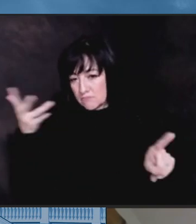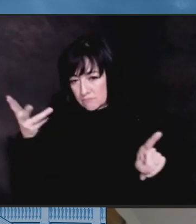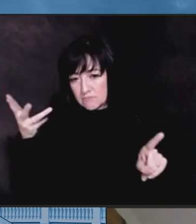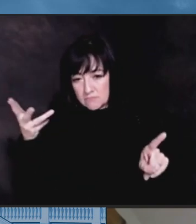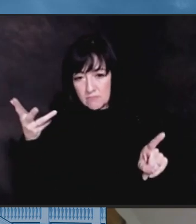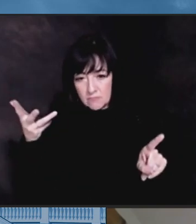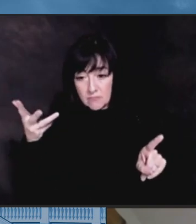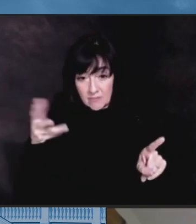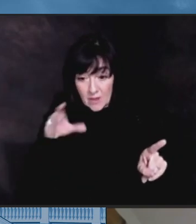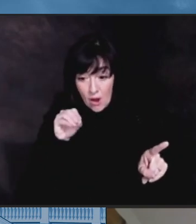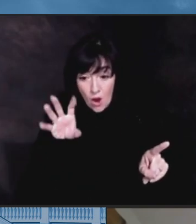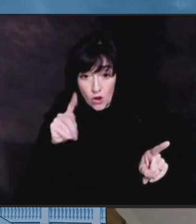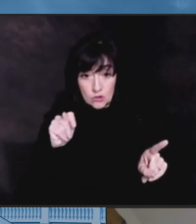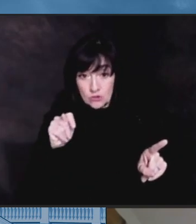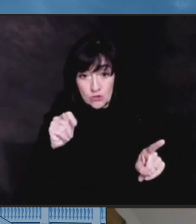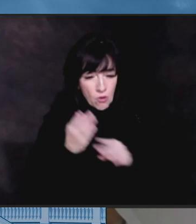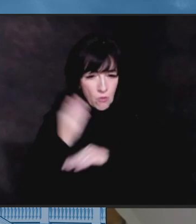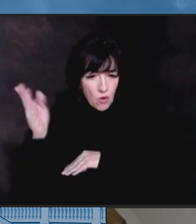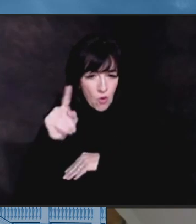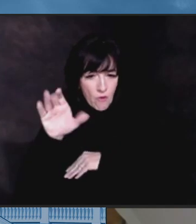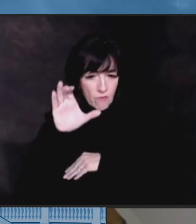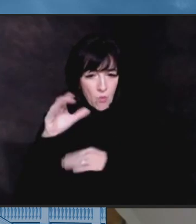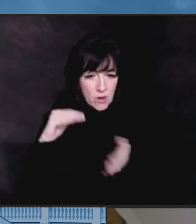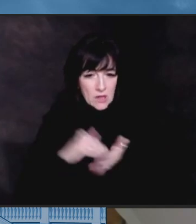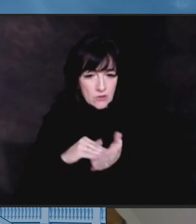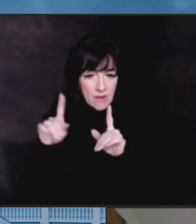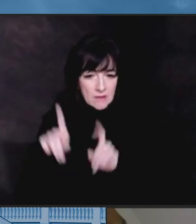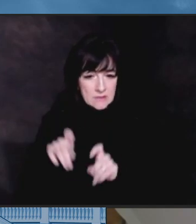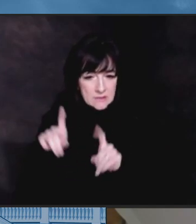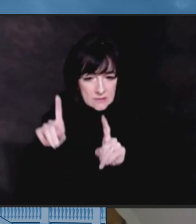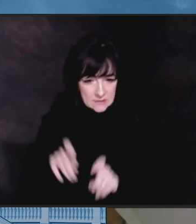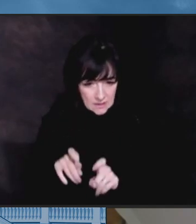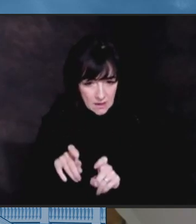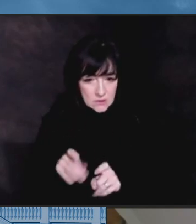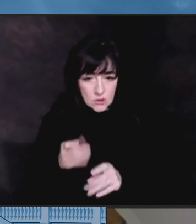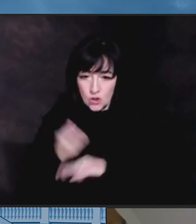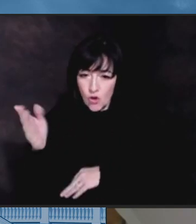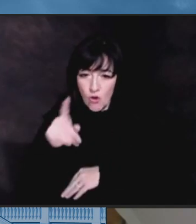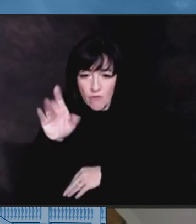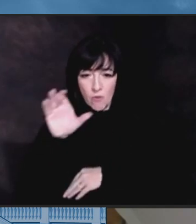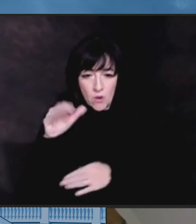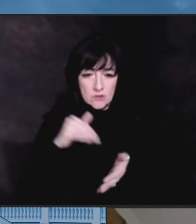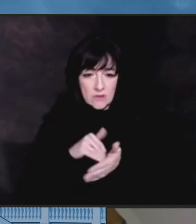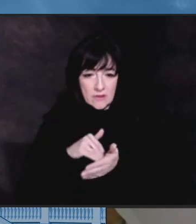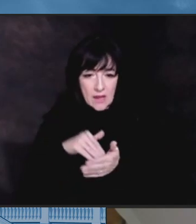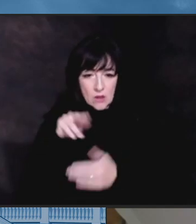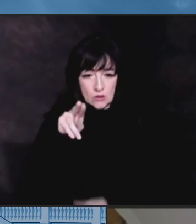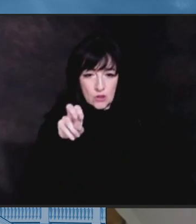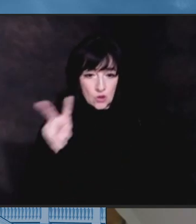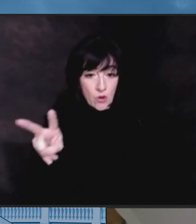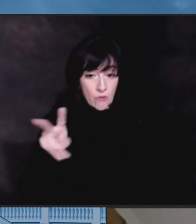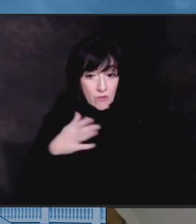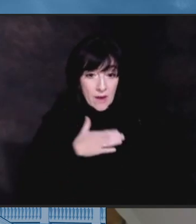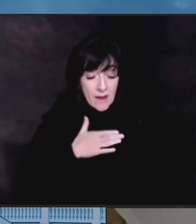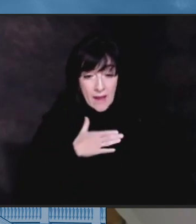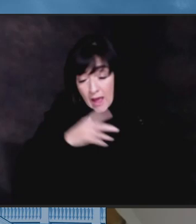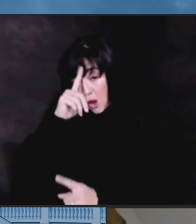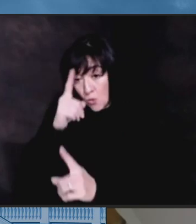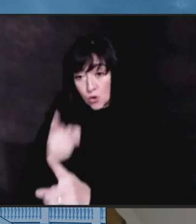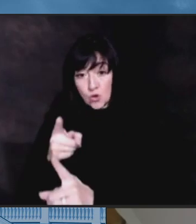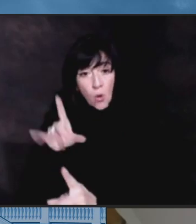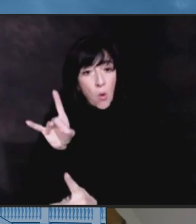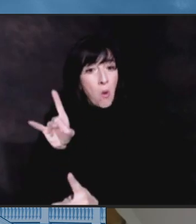in October and over 100,000 in November as well. And our goal was 80,000, which I thought we never had a